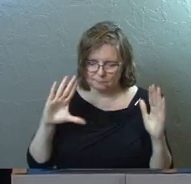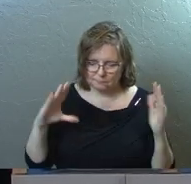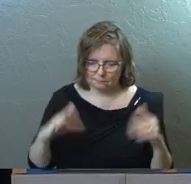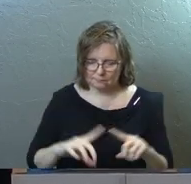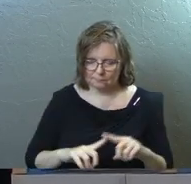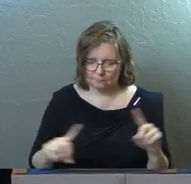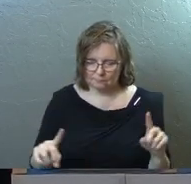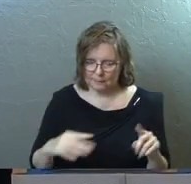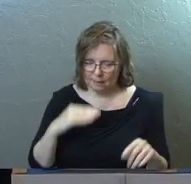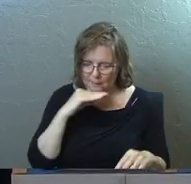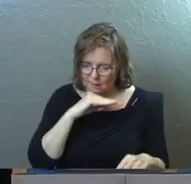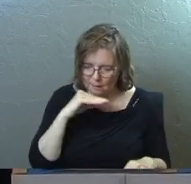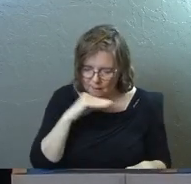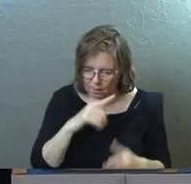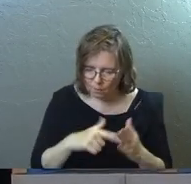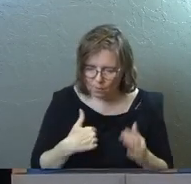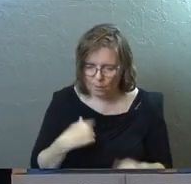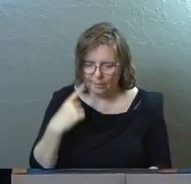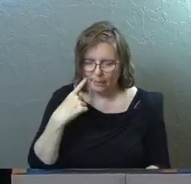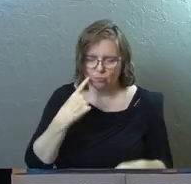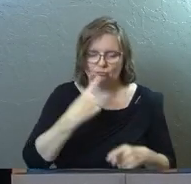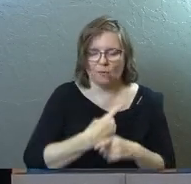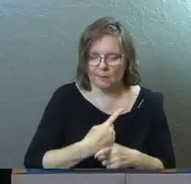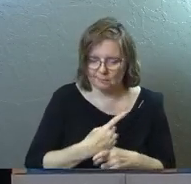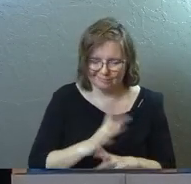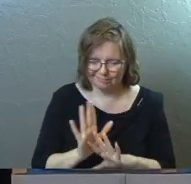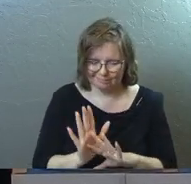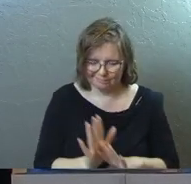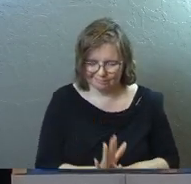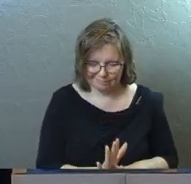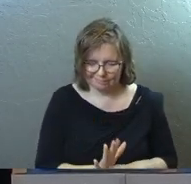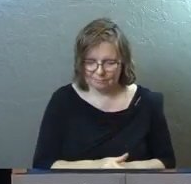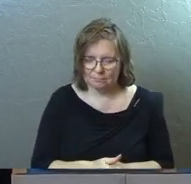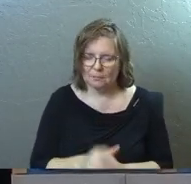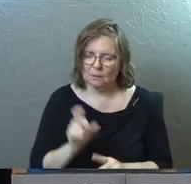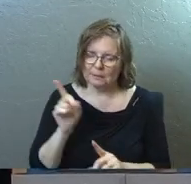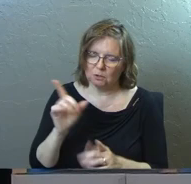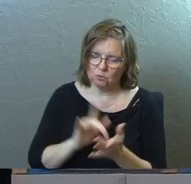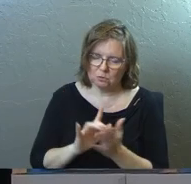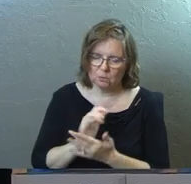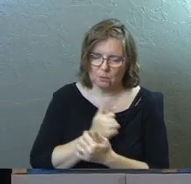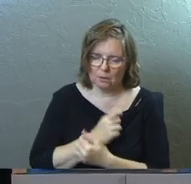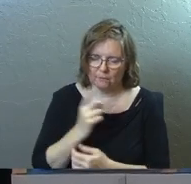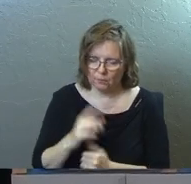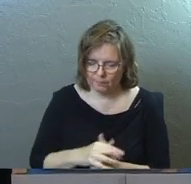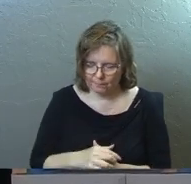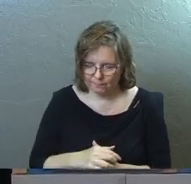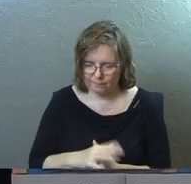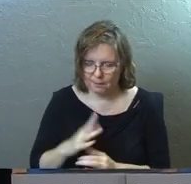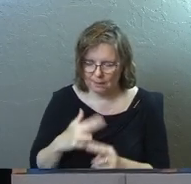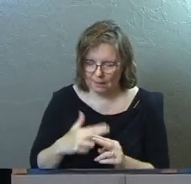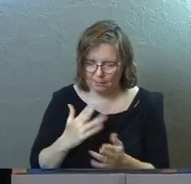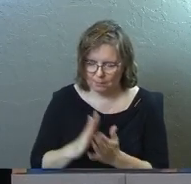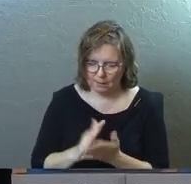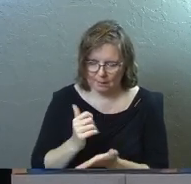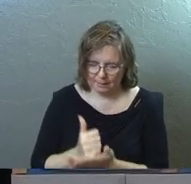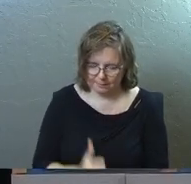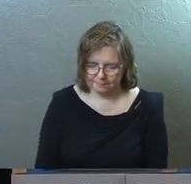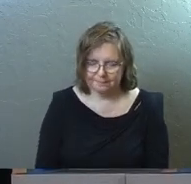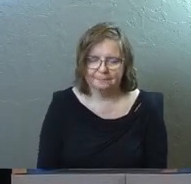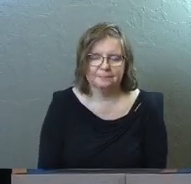on the differences and the lies of what we think is right and what is wrong. We need you, Jesus. We love you. It's in your name we pray. Amen.